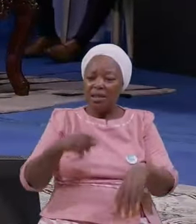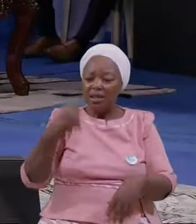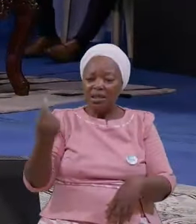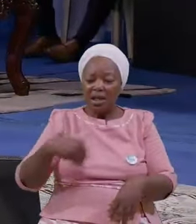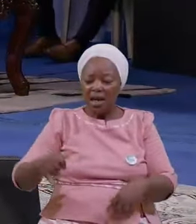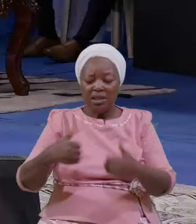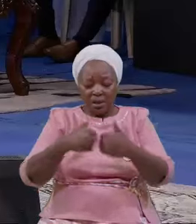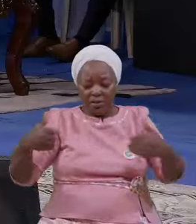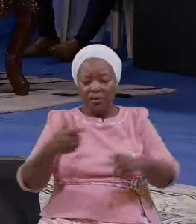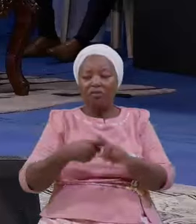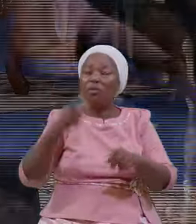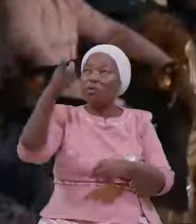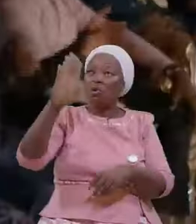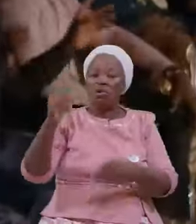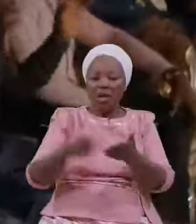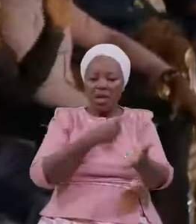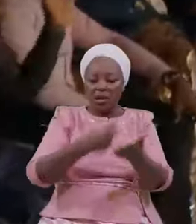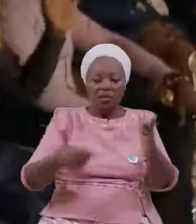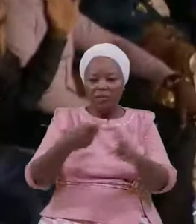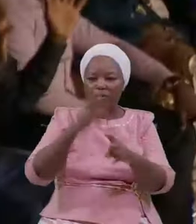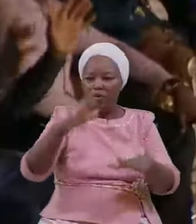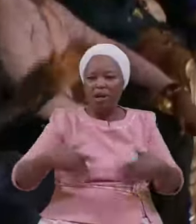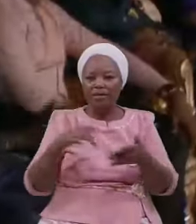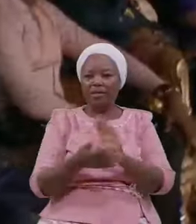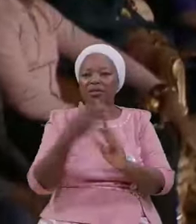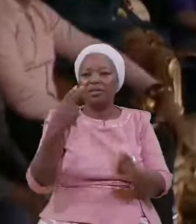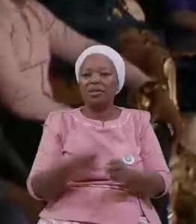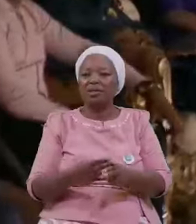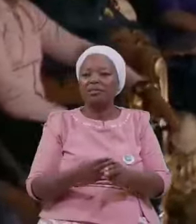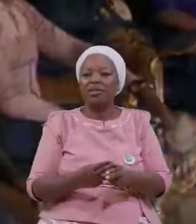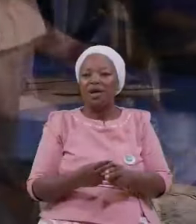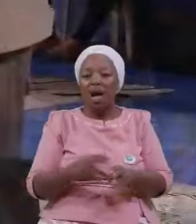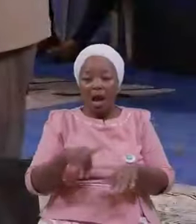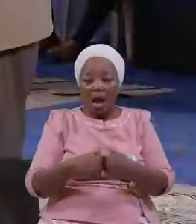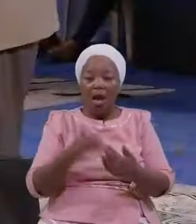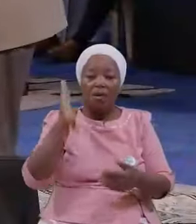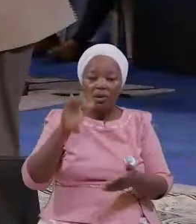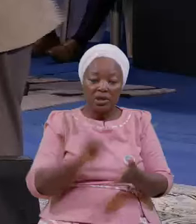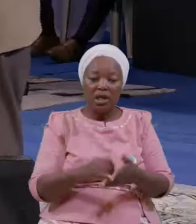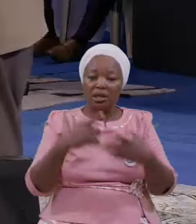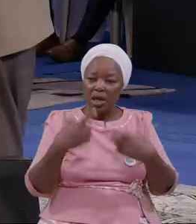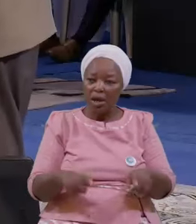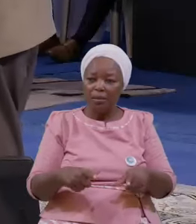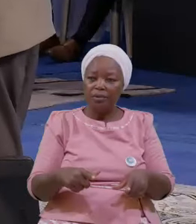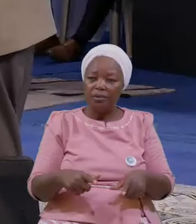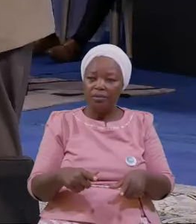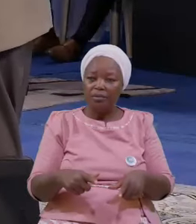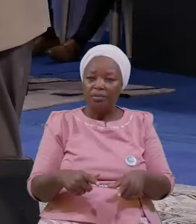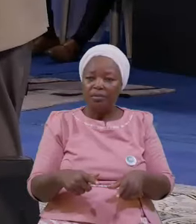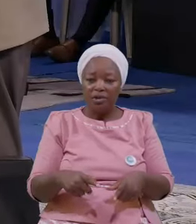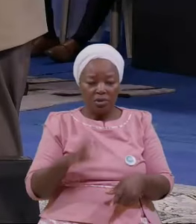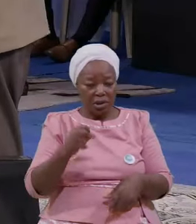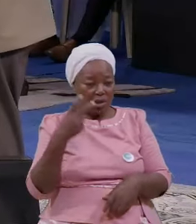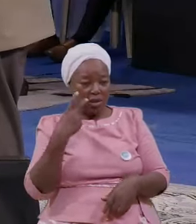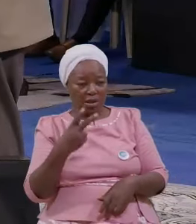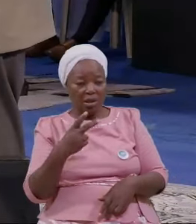God canceled from your life. How will that happen? By receiving Christ, the